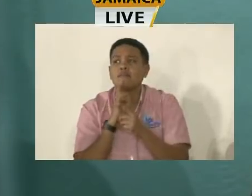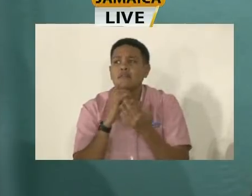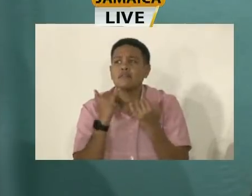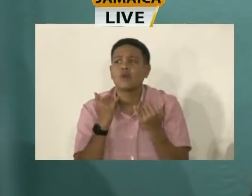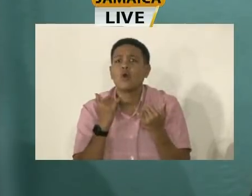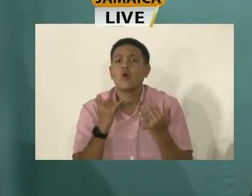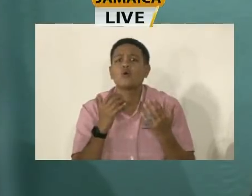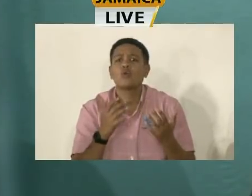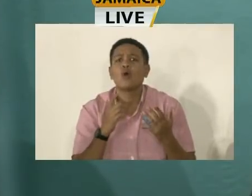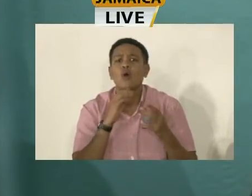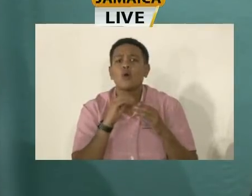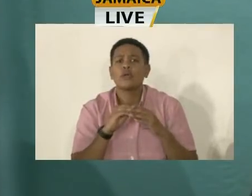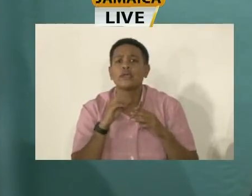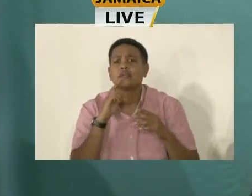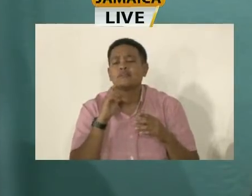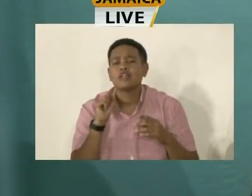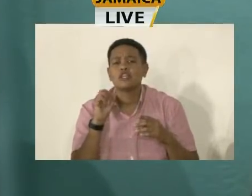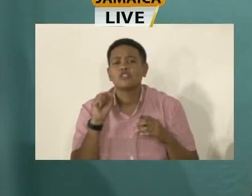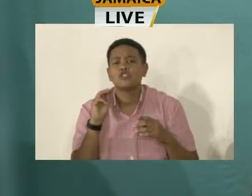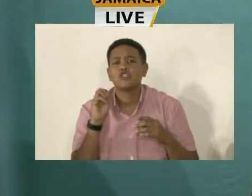a somber and